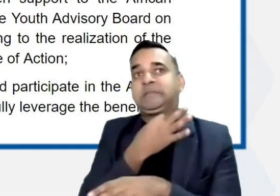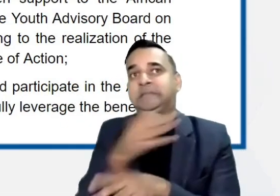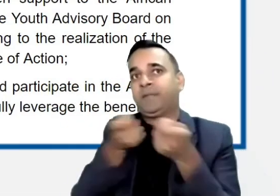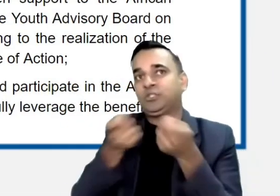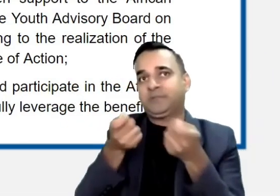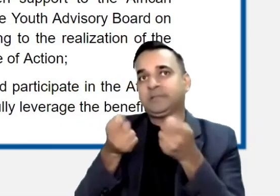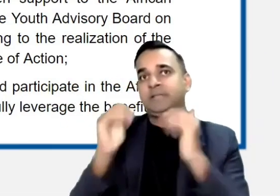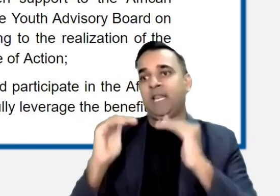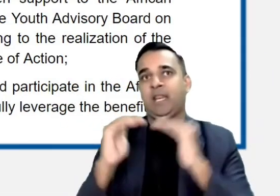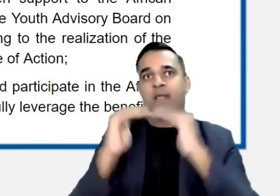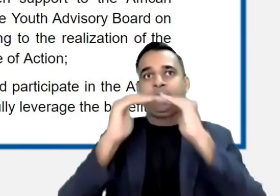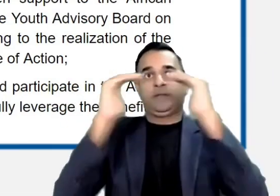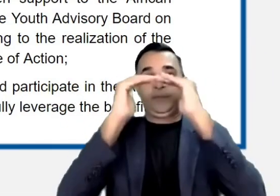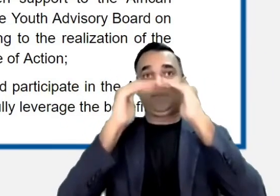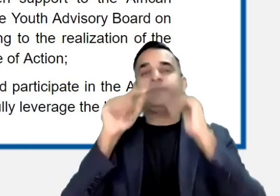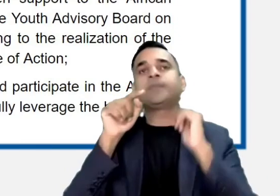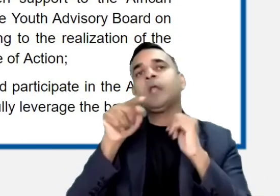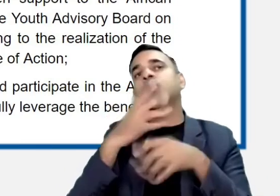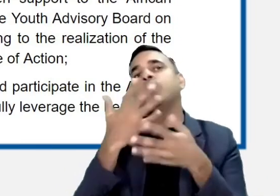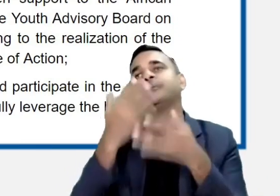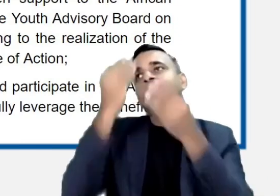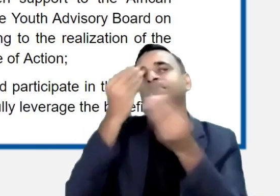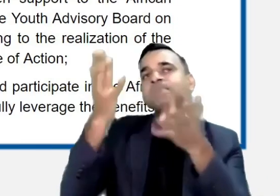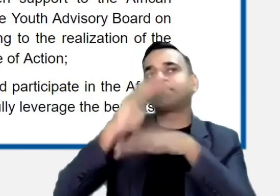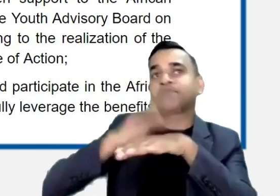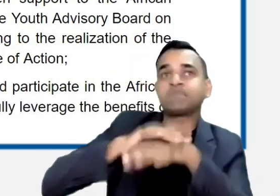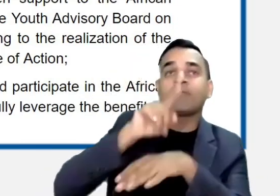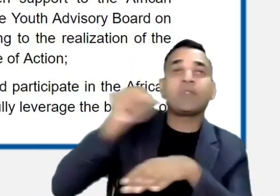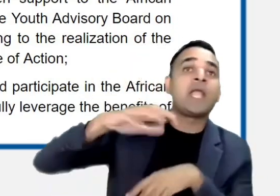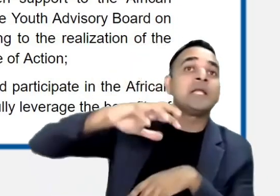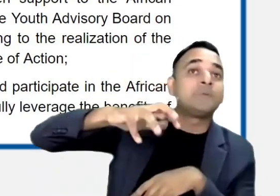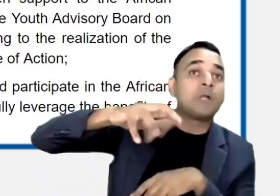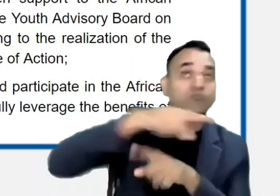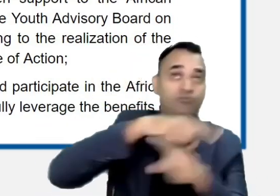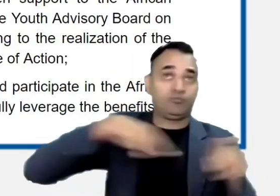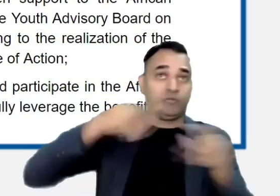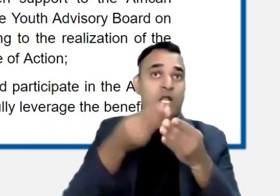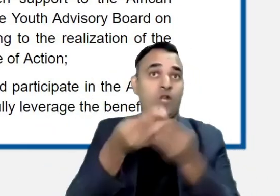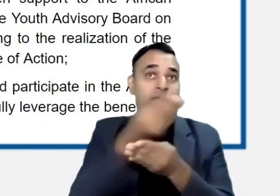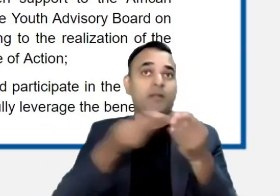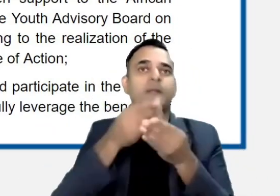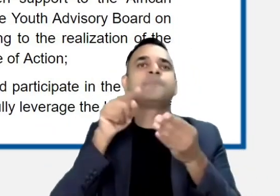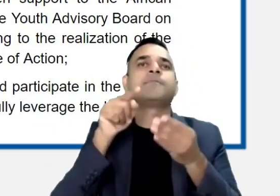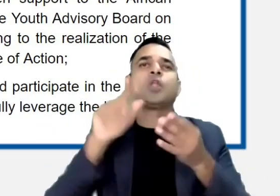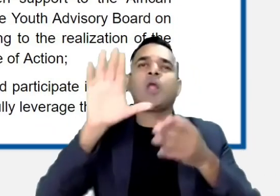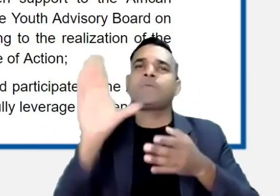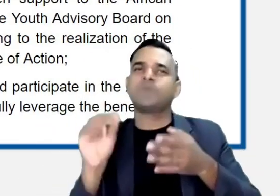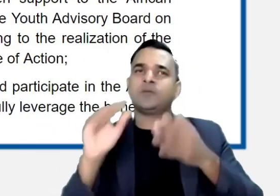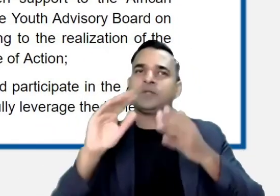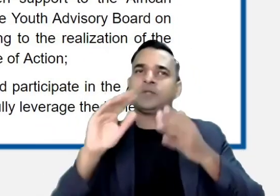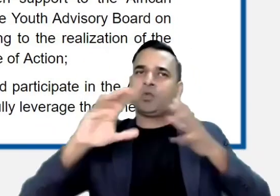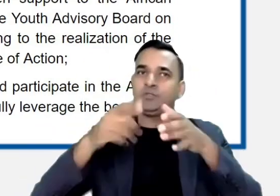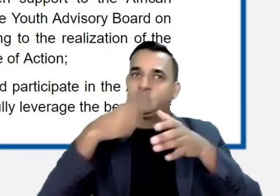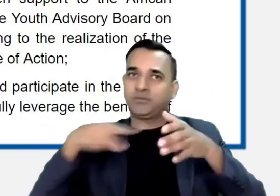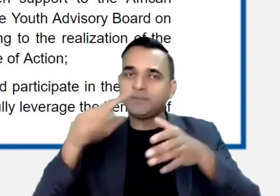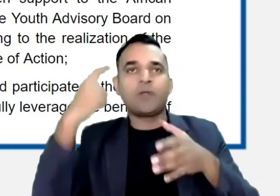climate change, and development strategies and plans to reduce and prevent the risk of disaster displacement, and thus build the